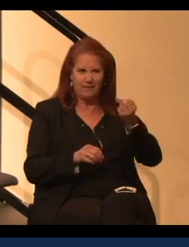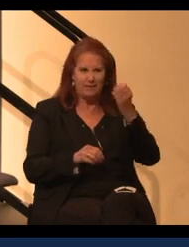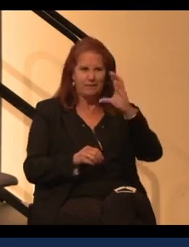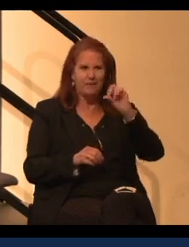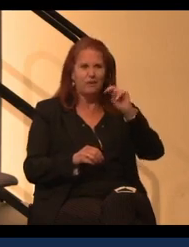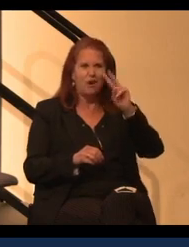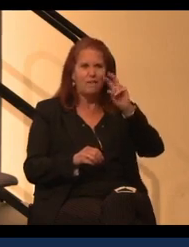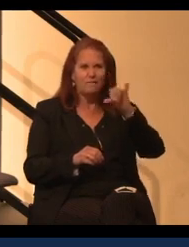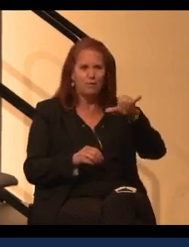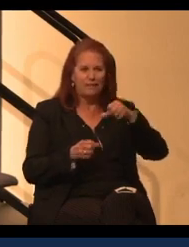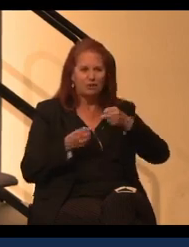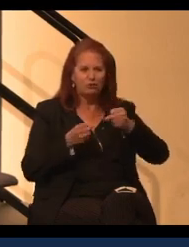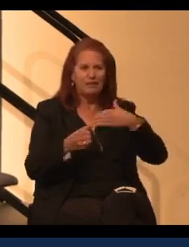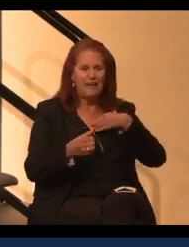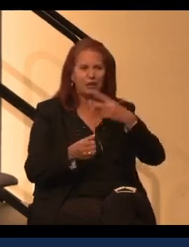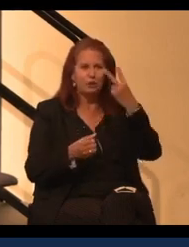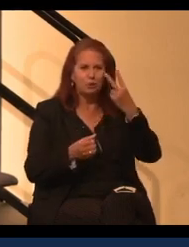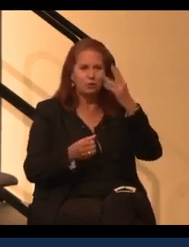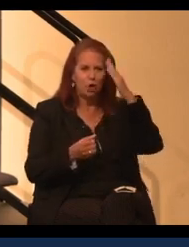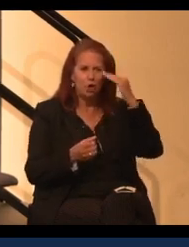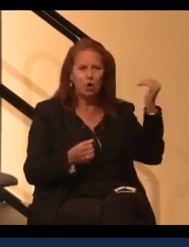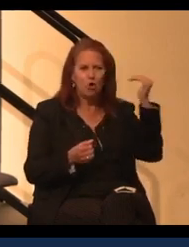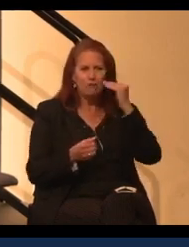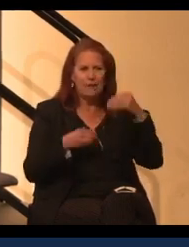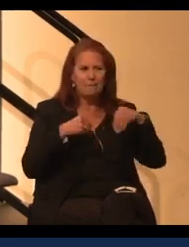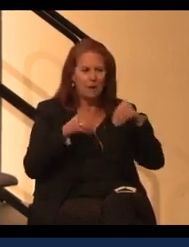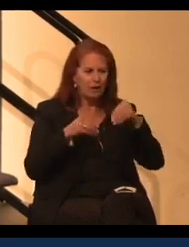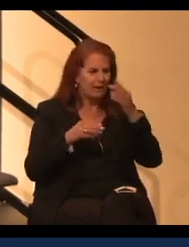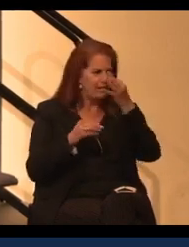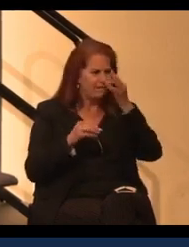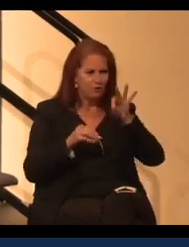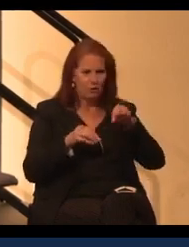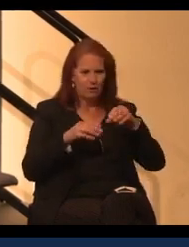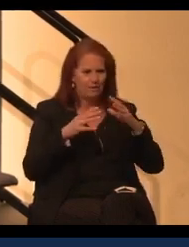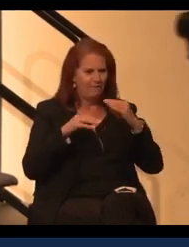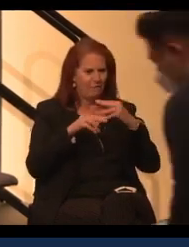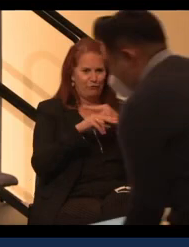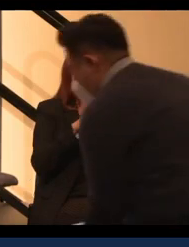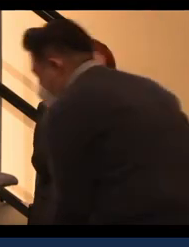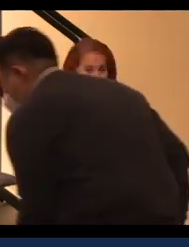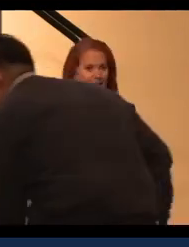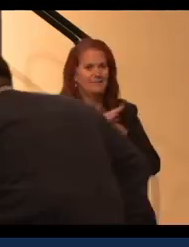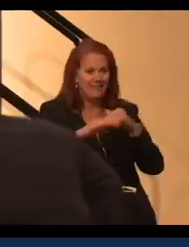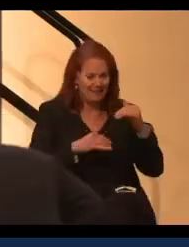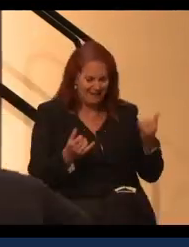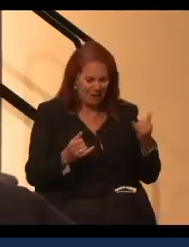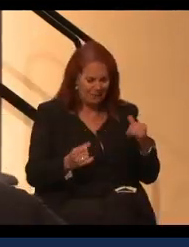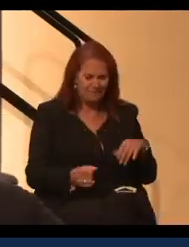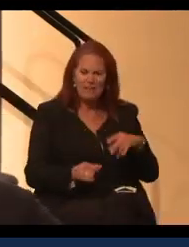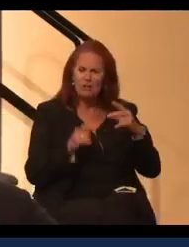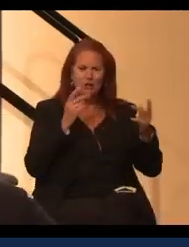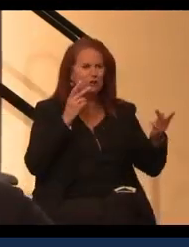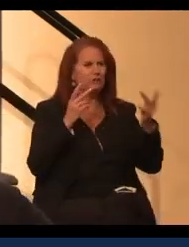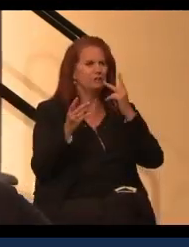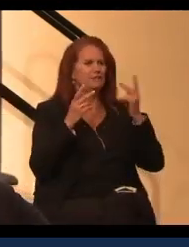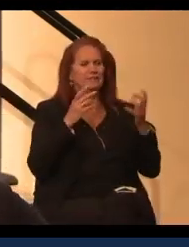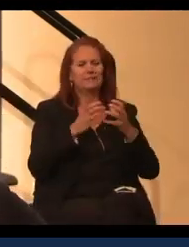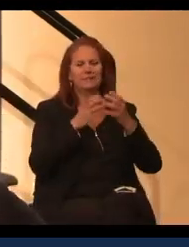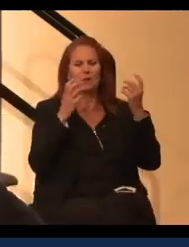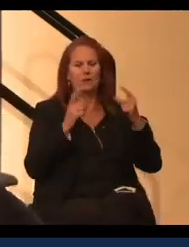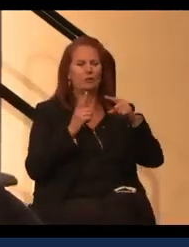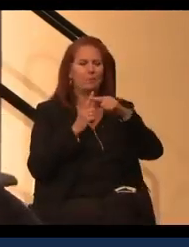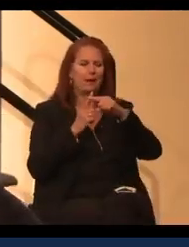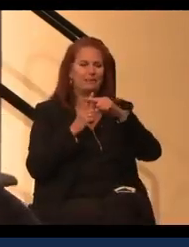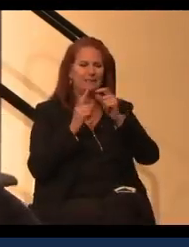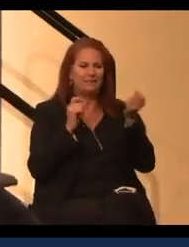Convoy Street had like 2 Korean markets and fewer freeways than now, and just to see so much positive